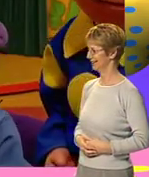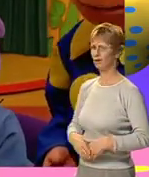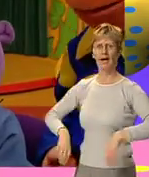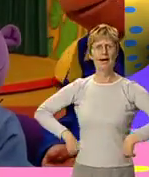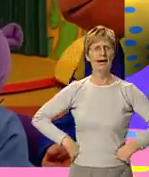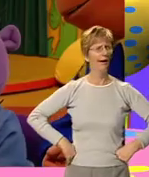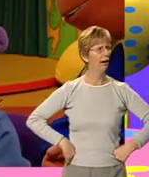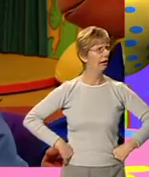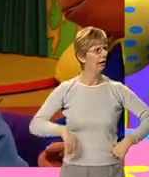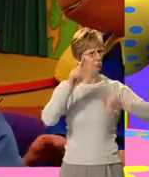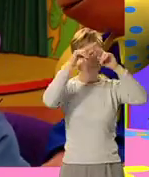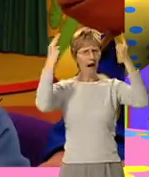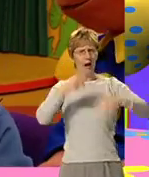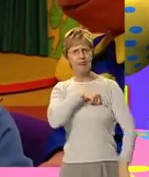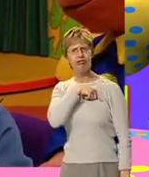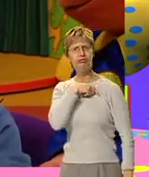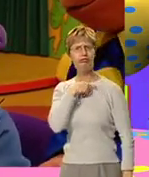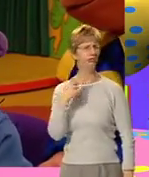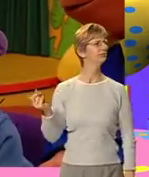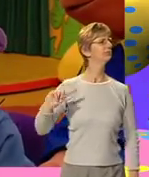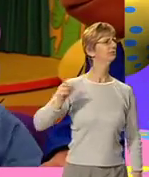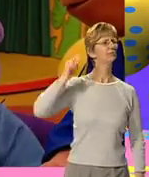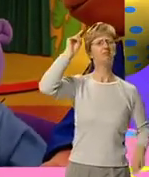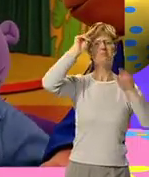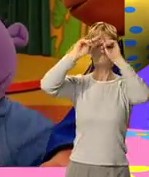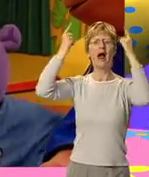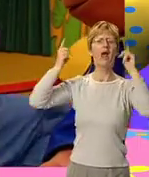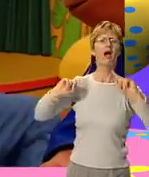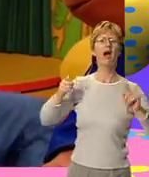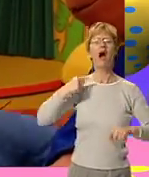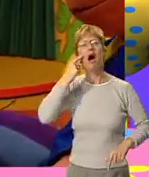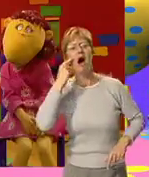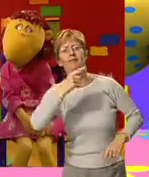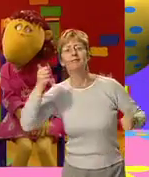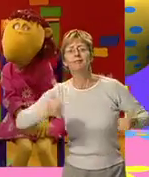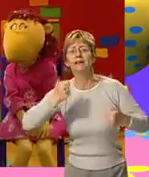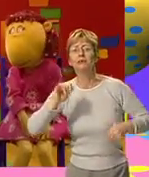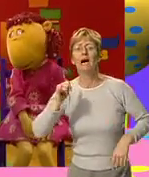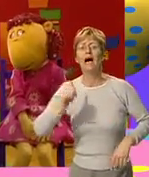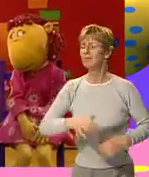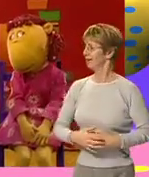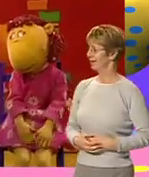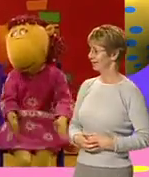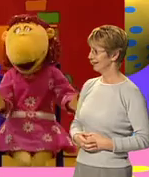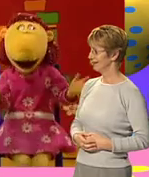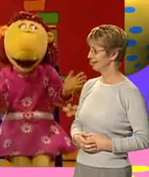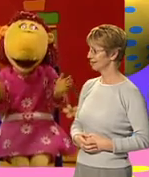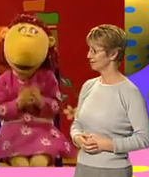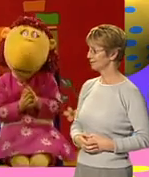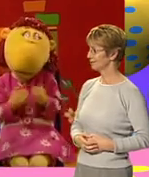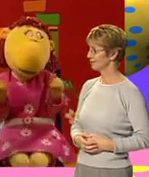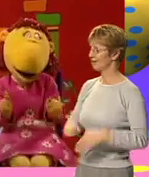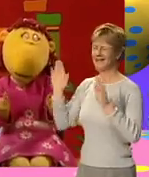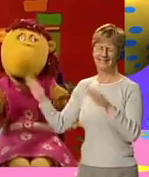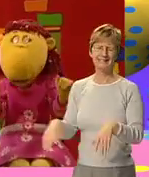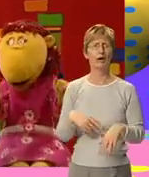Bella's taking a long time. I wonder what she's up to. I'm going to go and see if she's finished yet. All right.